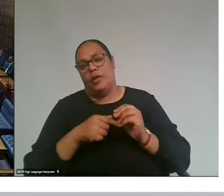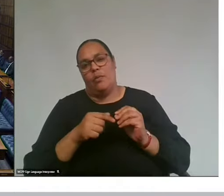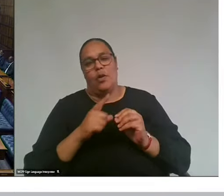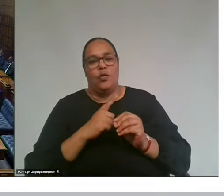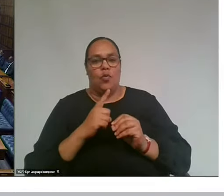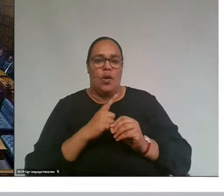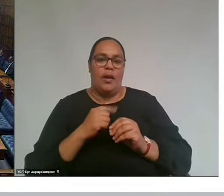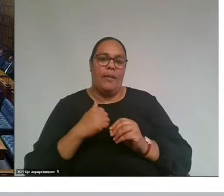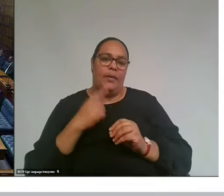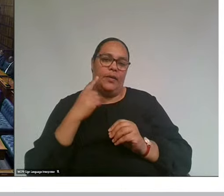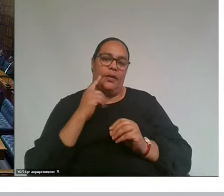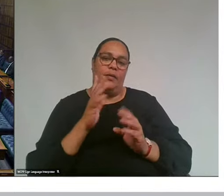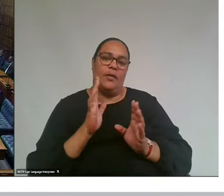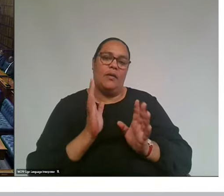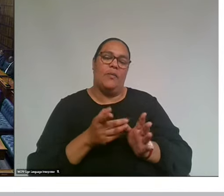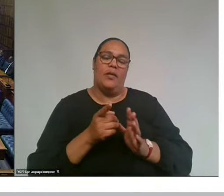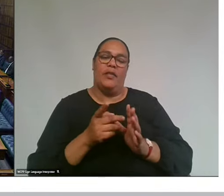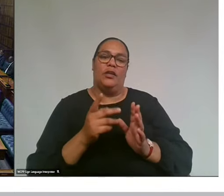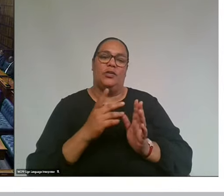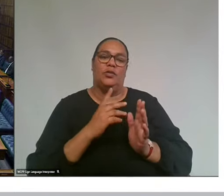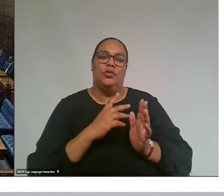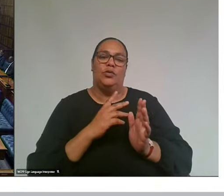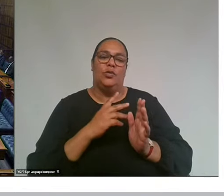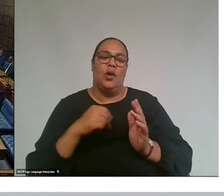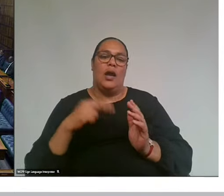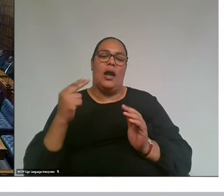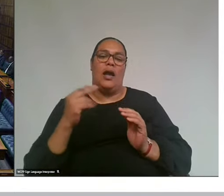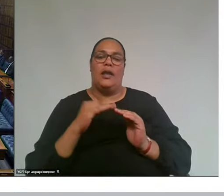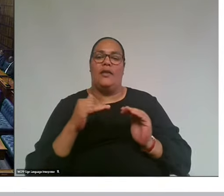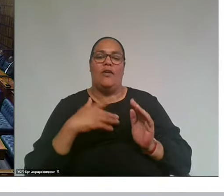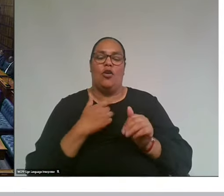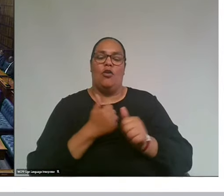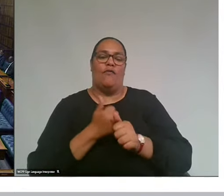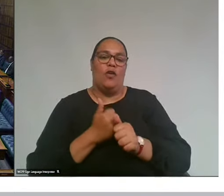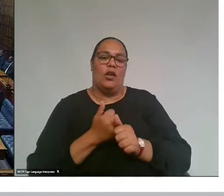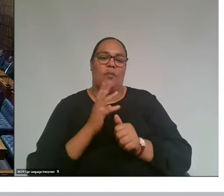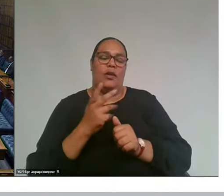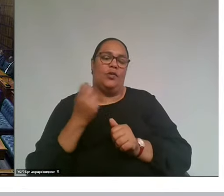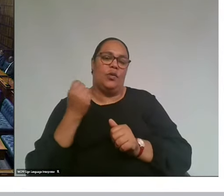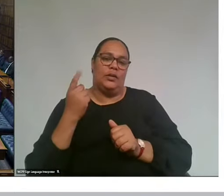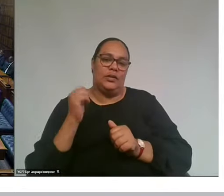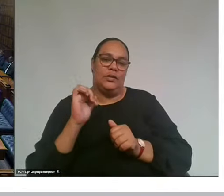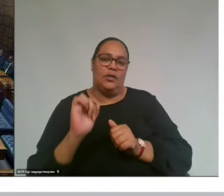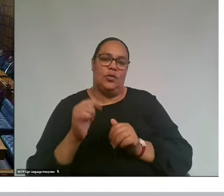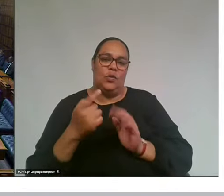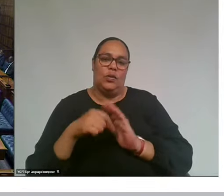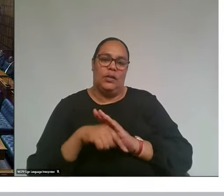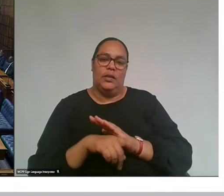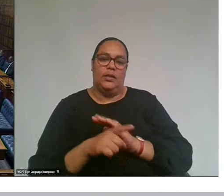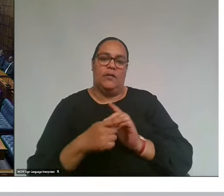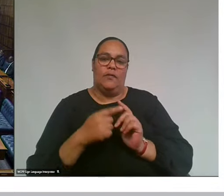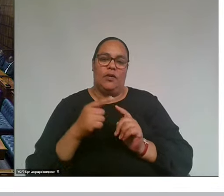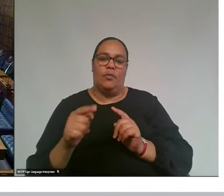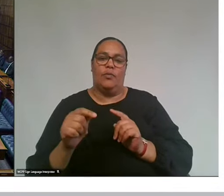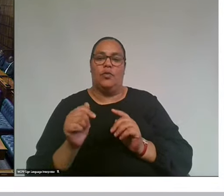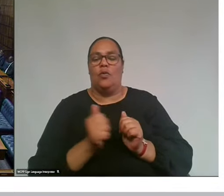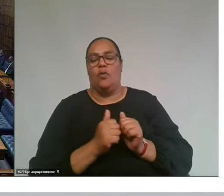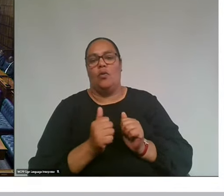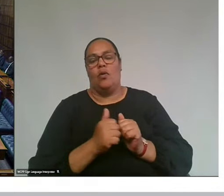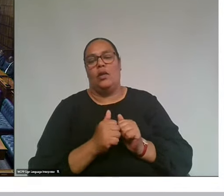because it was just too high level and I could not follow up just to understand the detail from the colleague who